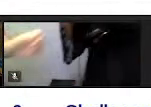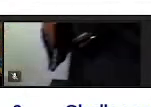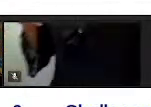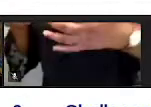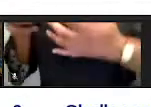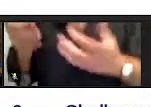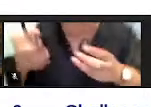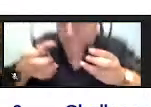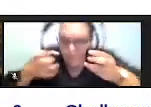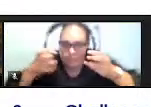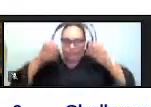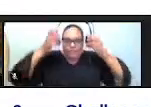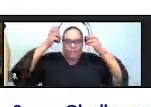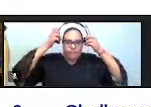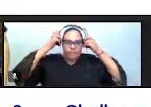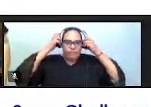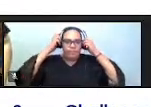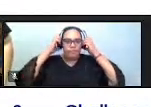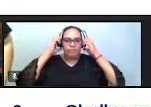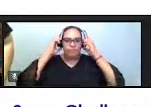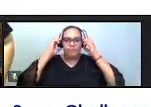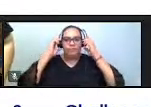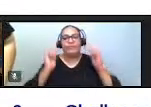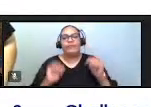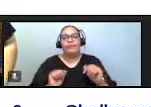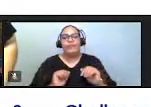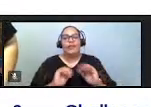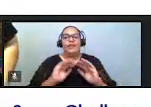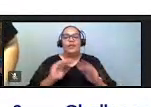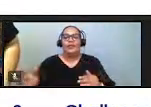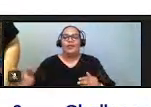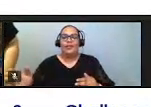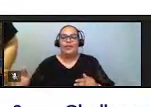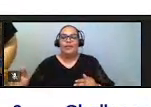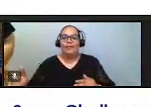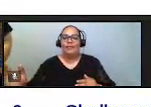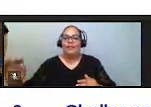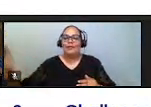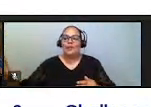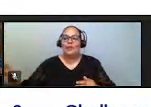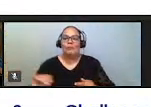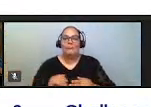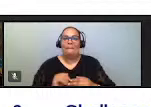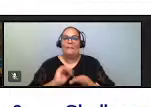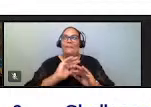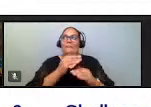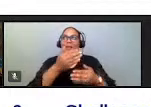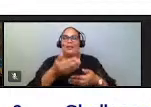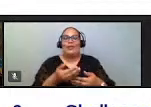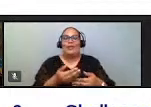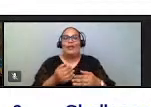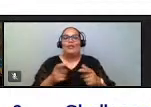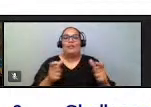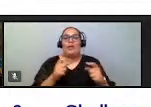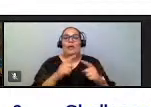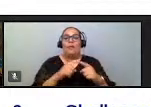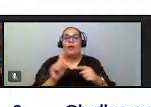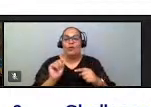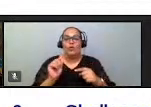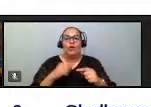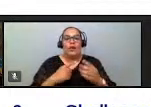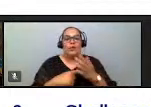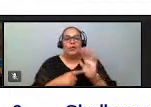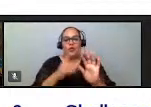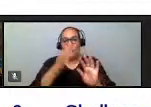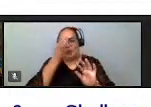Peaks which is any production manager Nightmare and then in the peak I'll show you in a minute